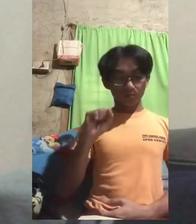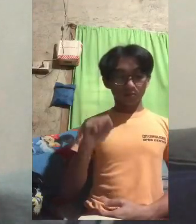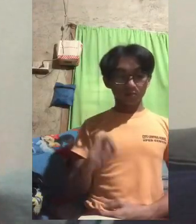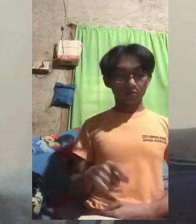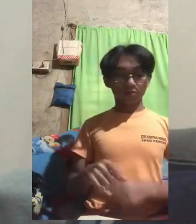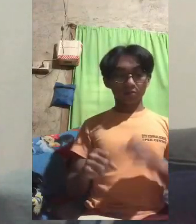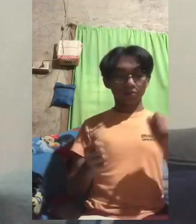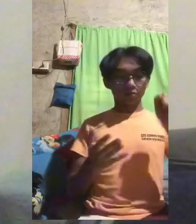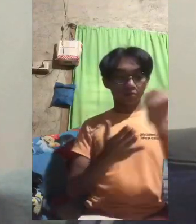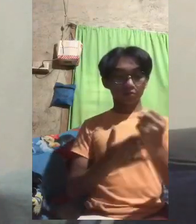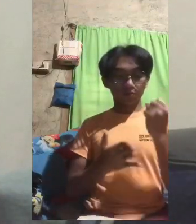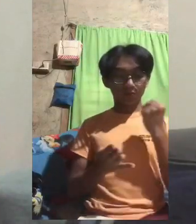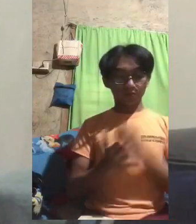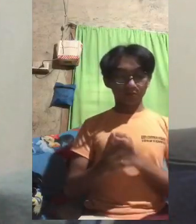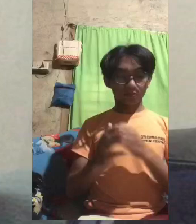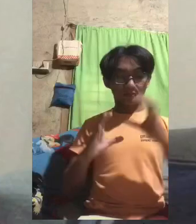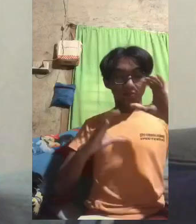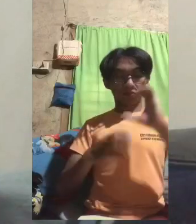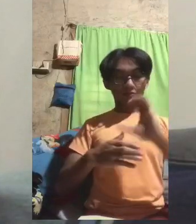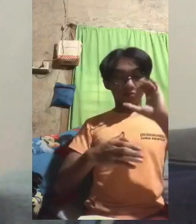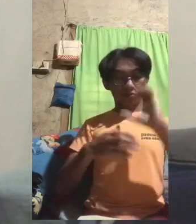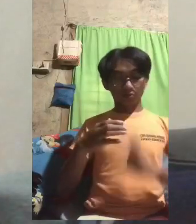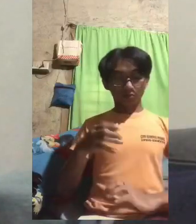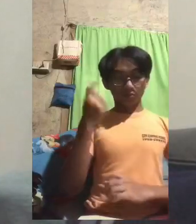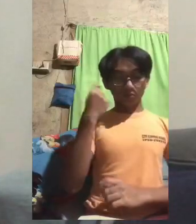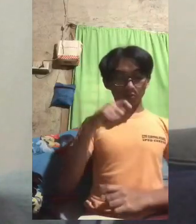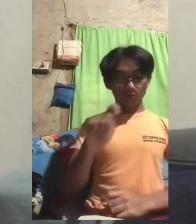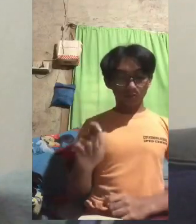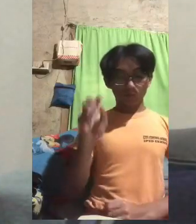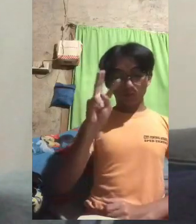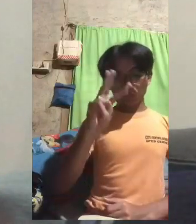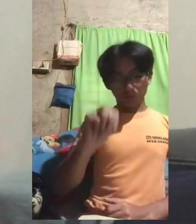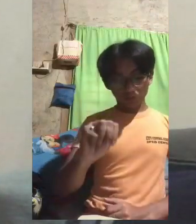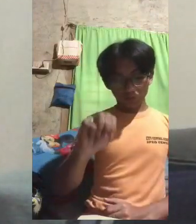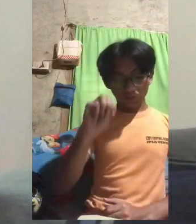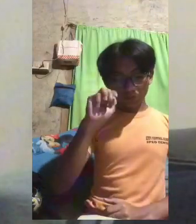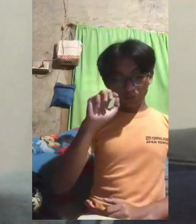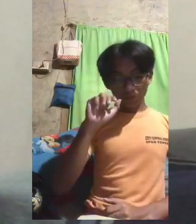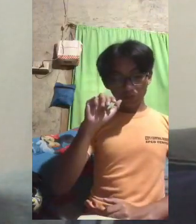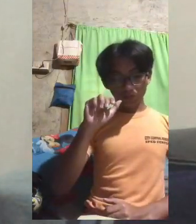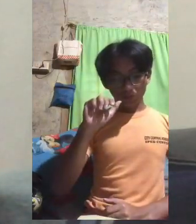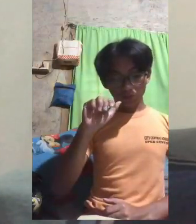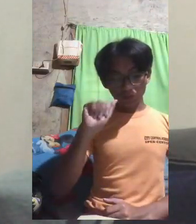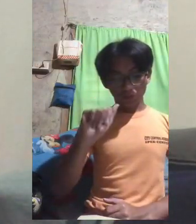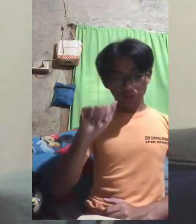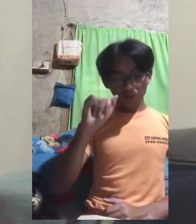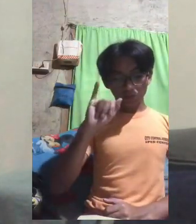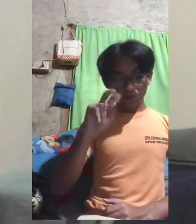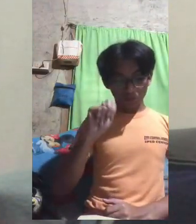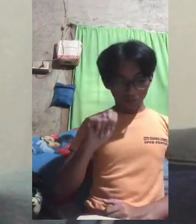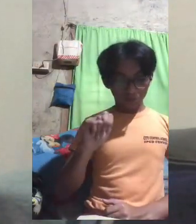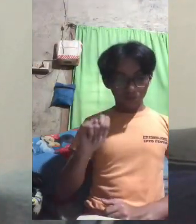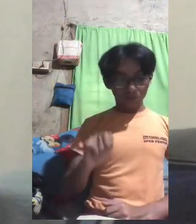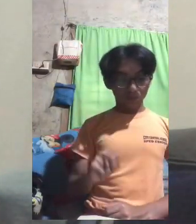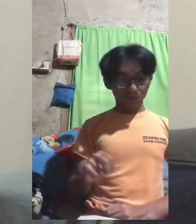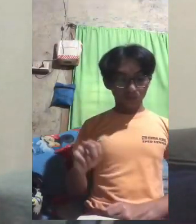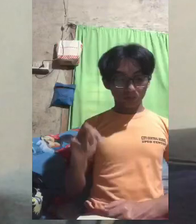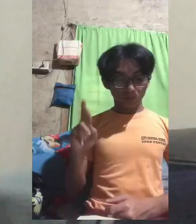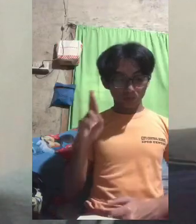questions, add several specific or sub-problems. The main questions is usually broad and general, when the sub-questions break it